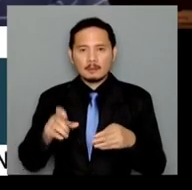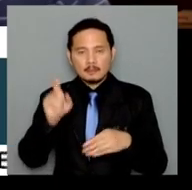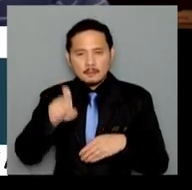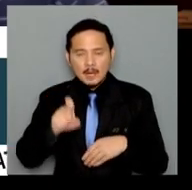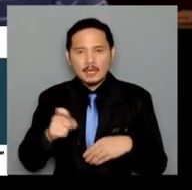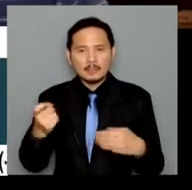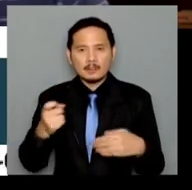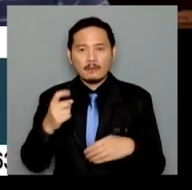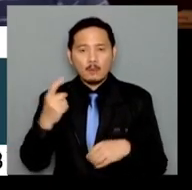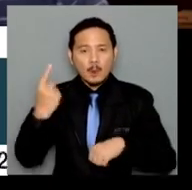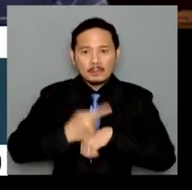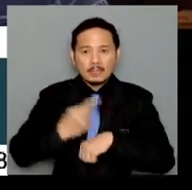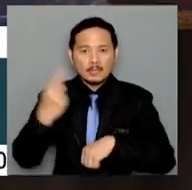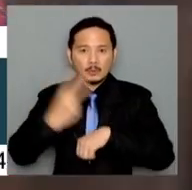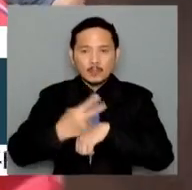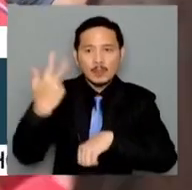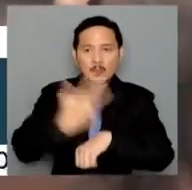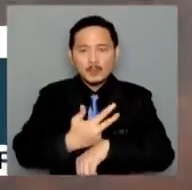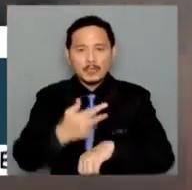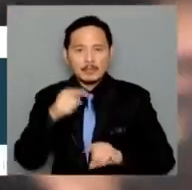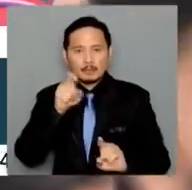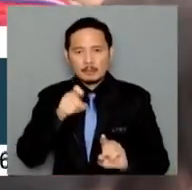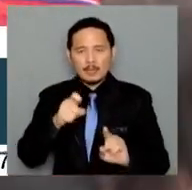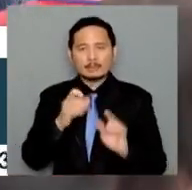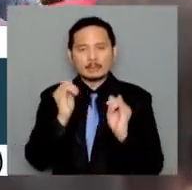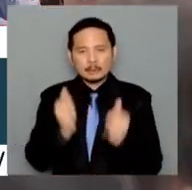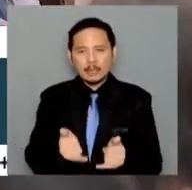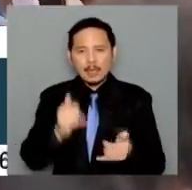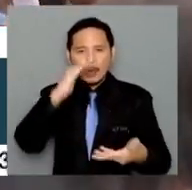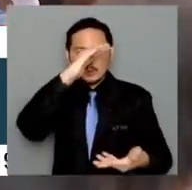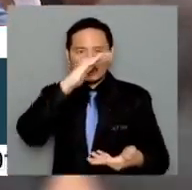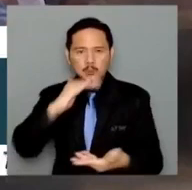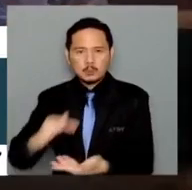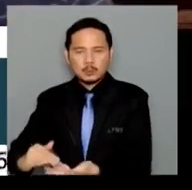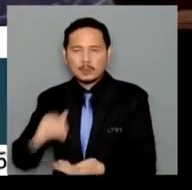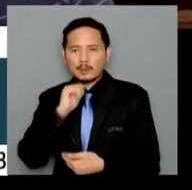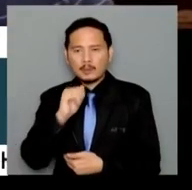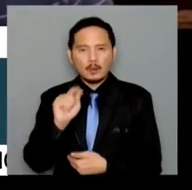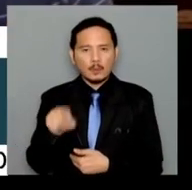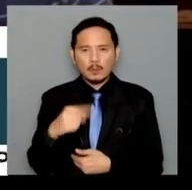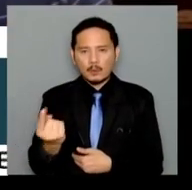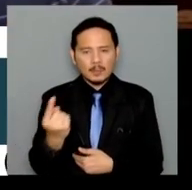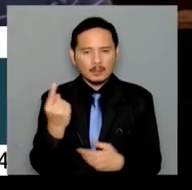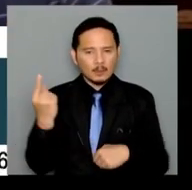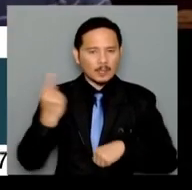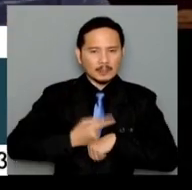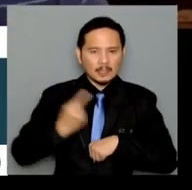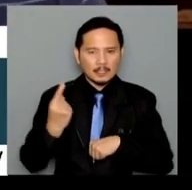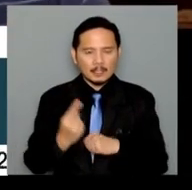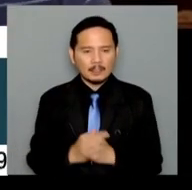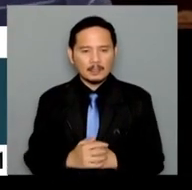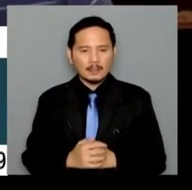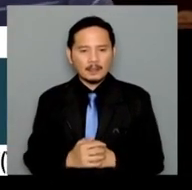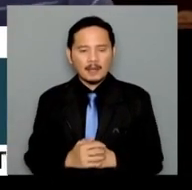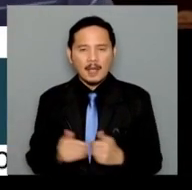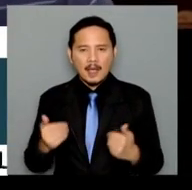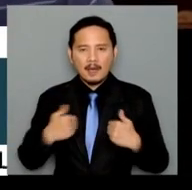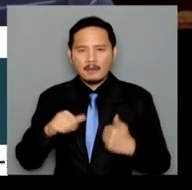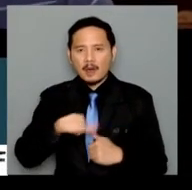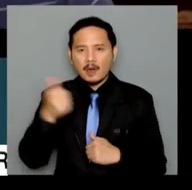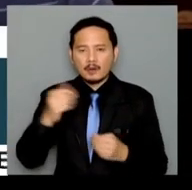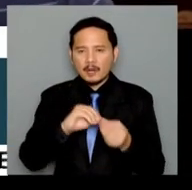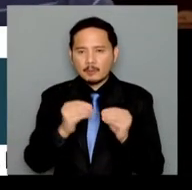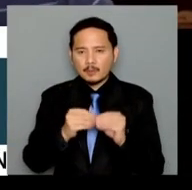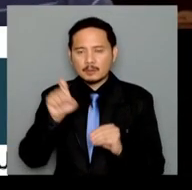least 1 to 2 weeks of monitoring. Hindi lang sa positivity rate, hindi lang sa cases, kundi marami din tayong ibang mga numbers na titingnan. Especially